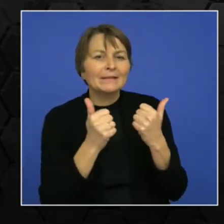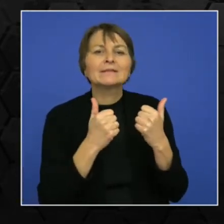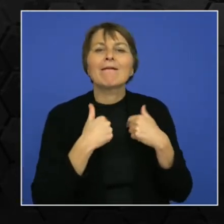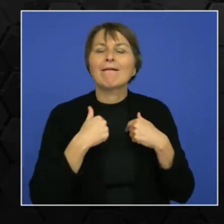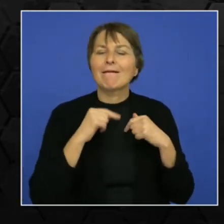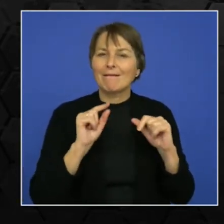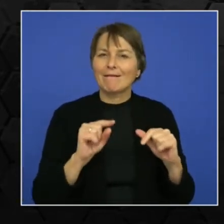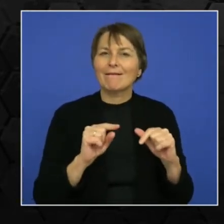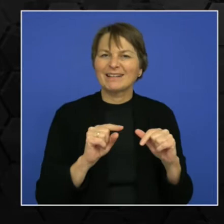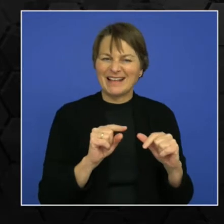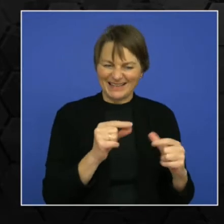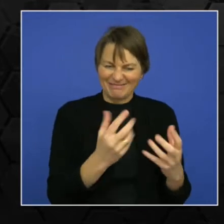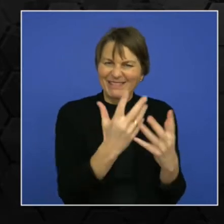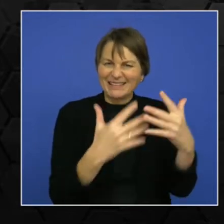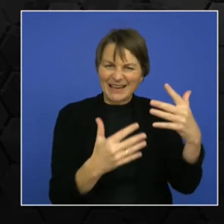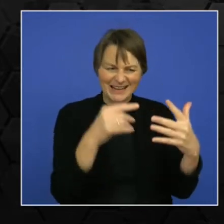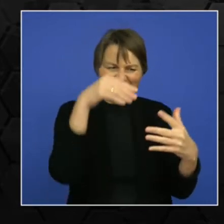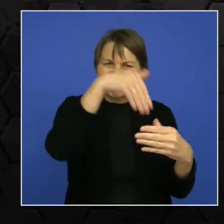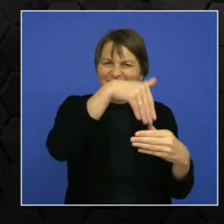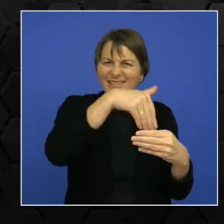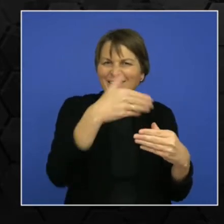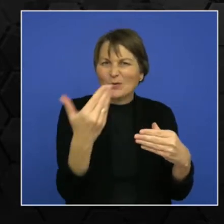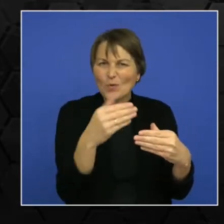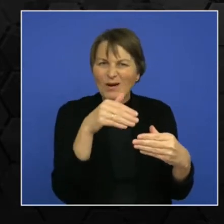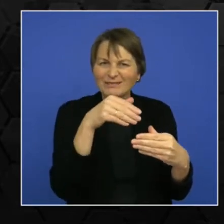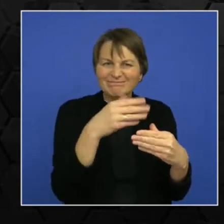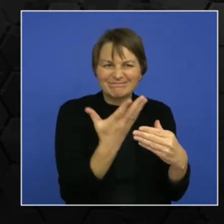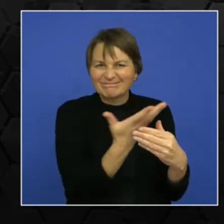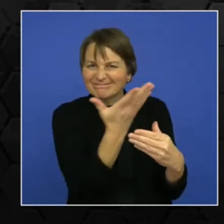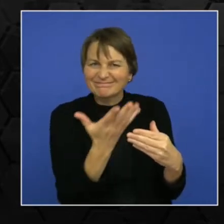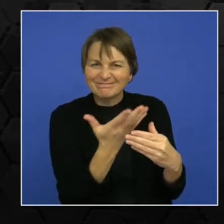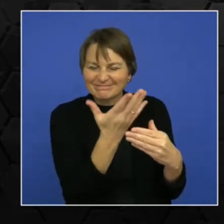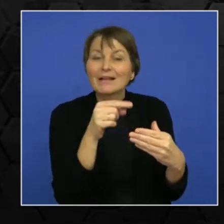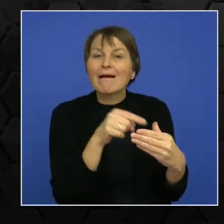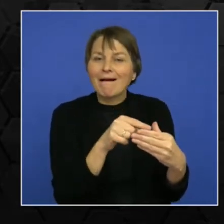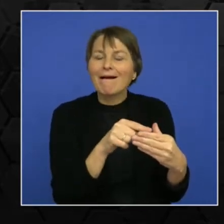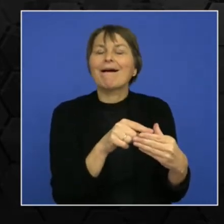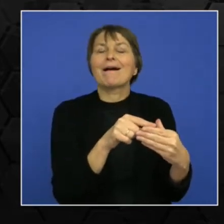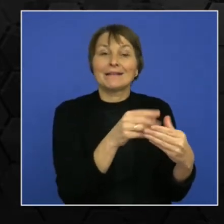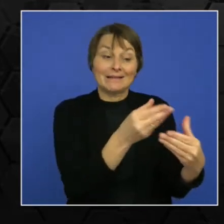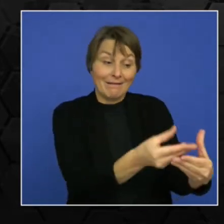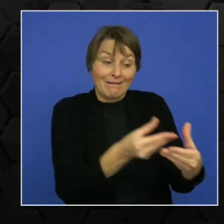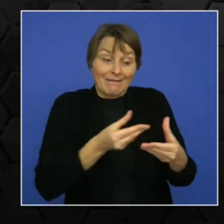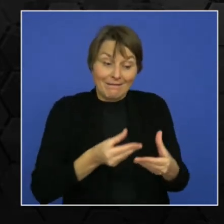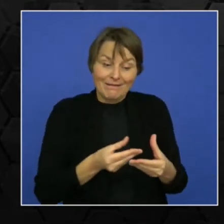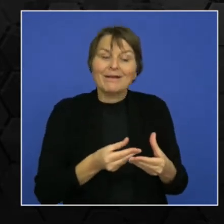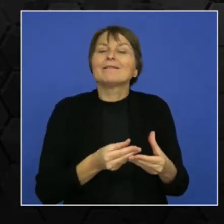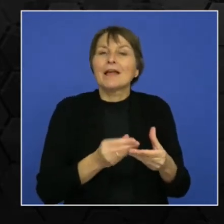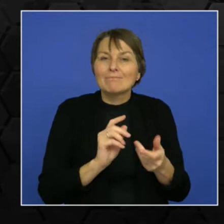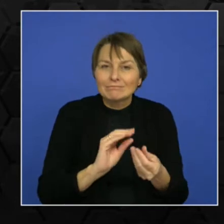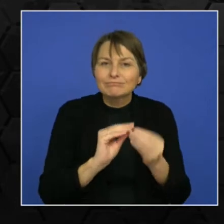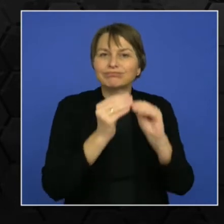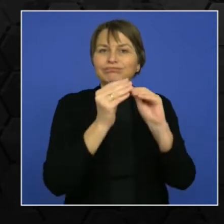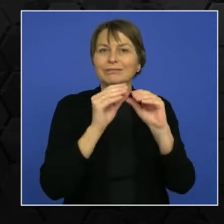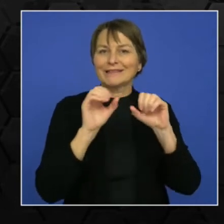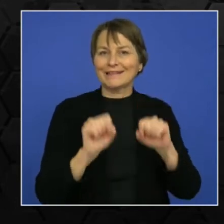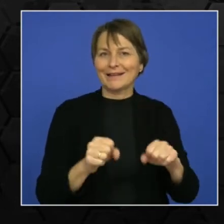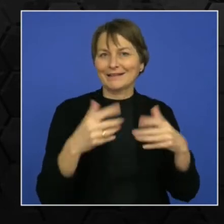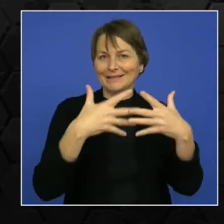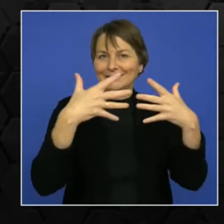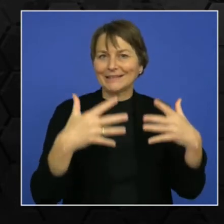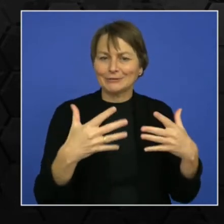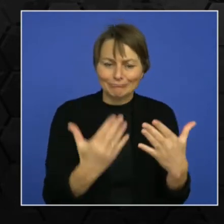what the data is offering us, and also how we can create a recommendation system from that. So like before building any